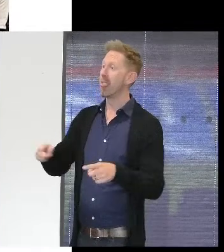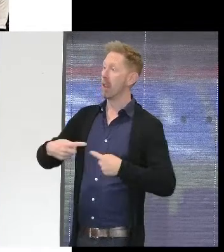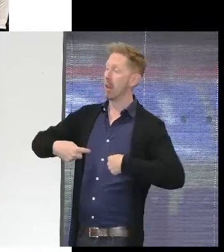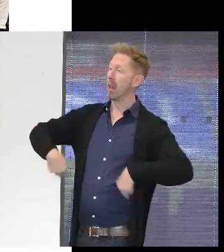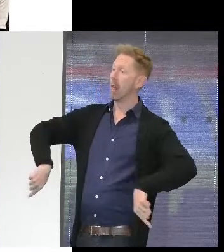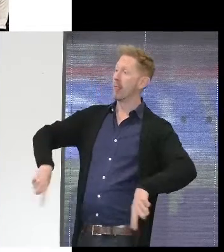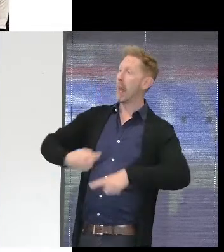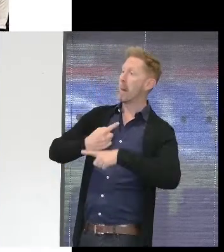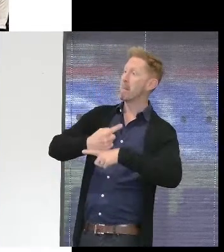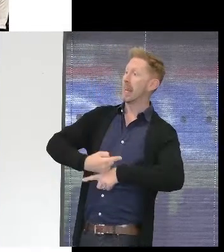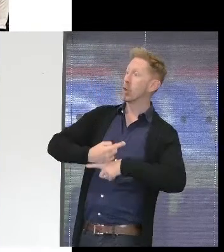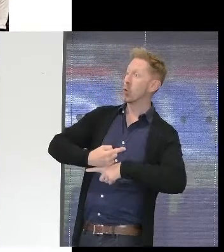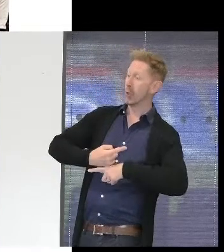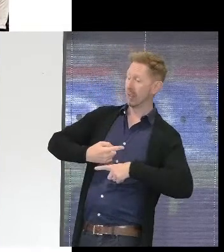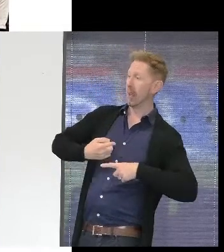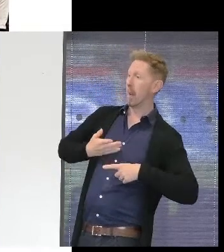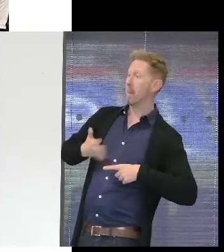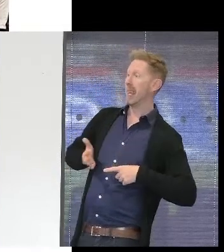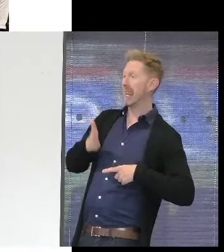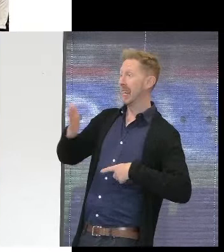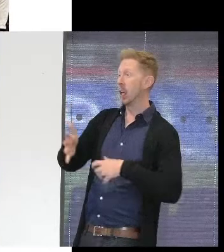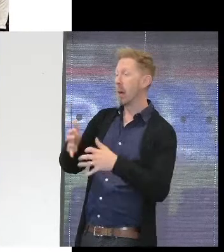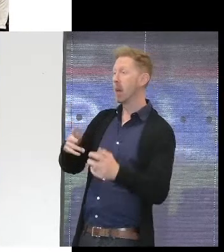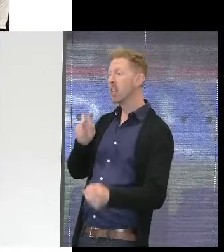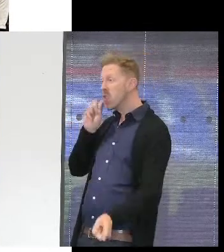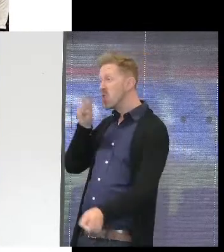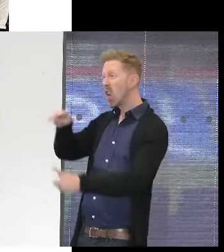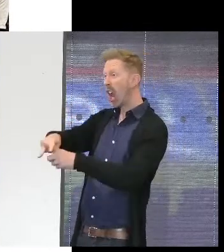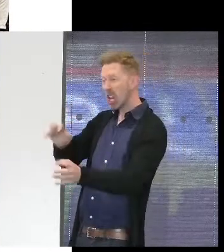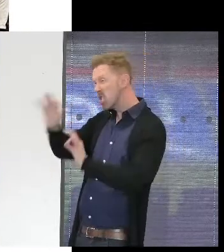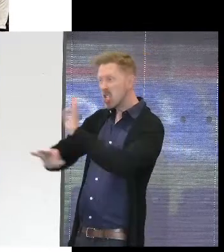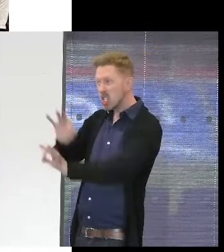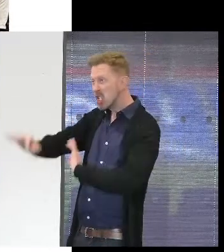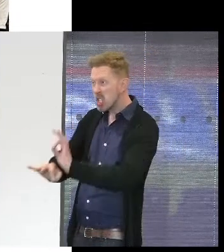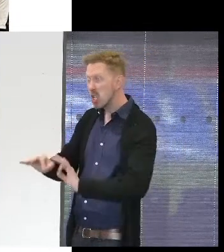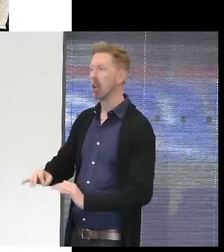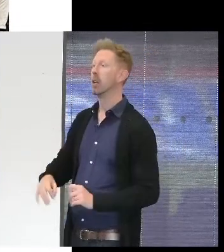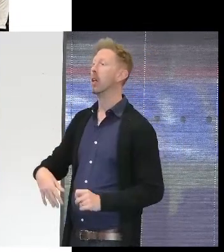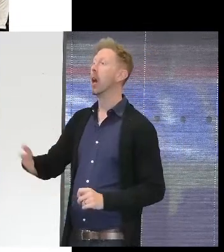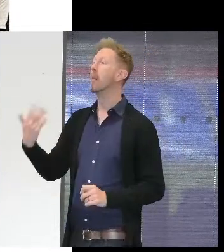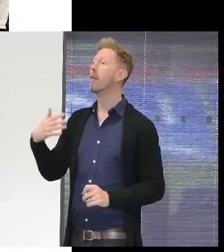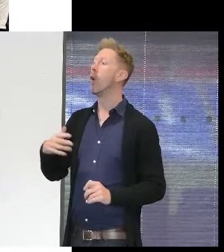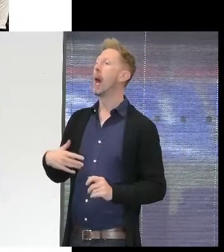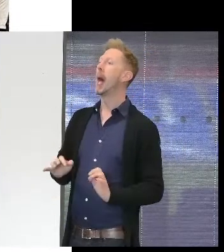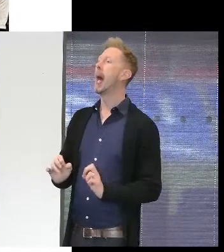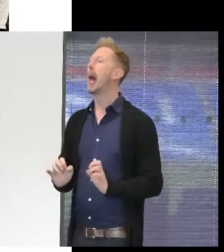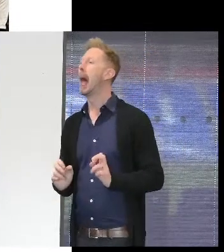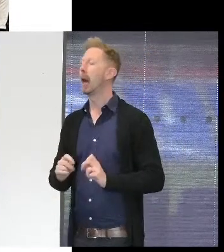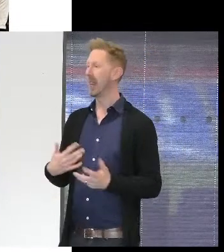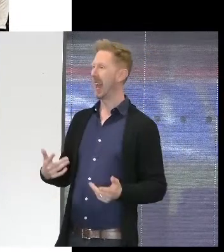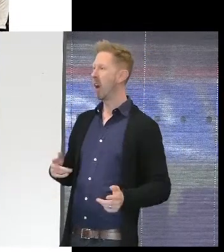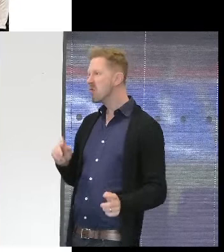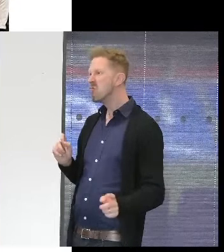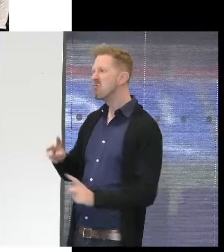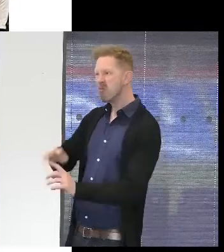who'd never had that opportunity and really wanting to know what they were going to do to change things. So you could see the confidence already coming through in people in a